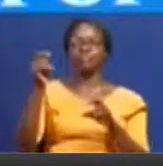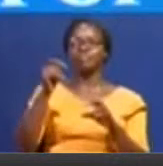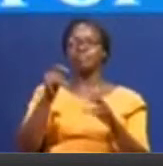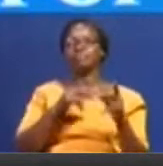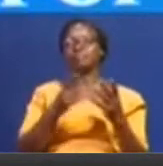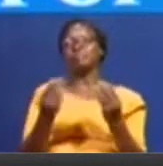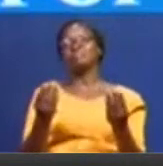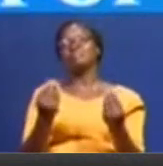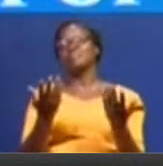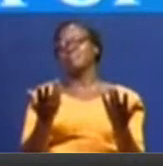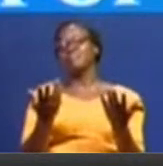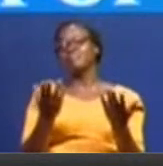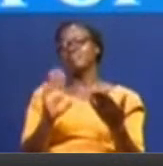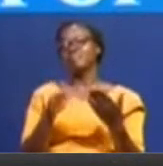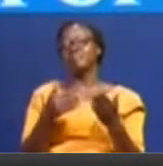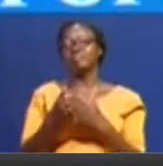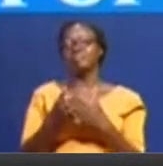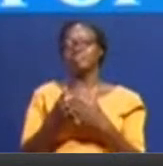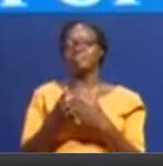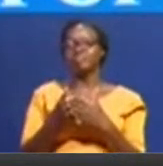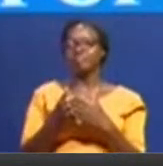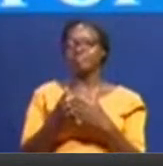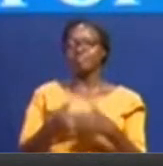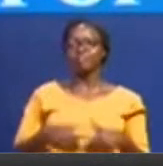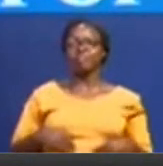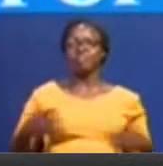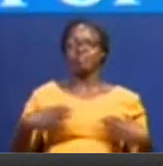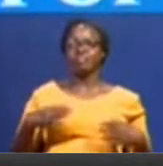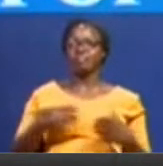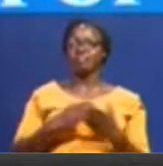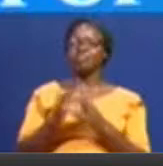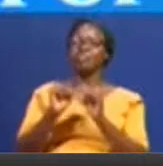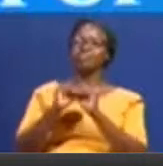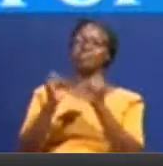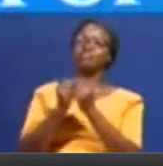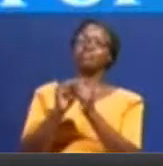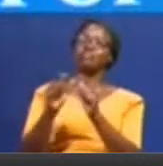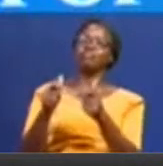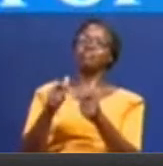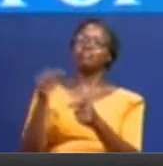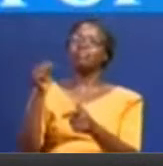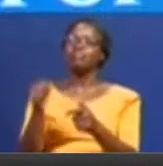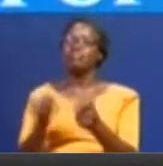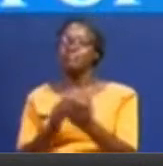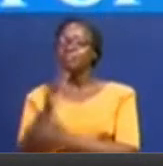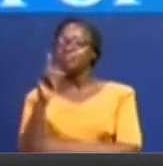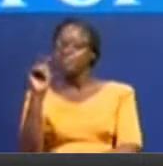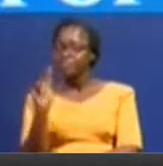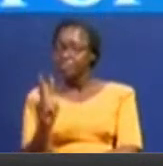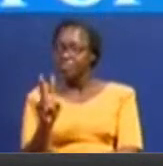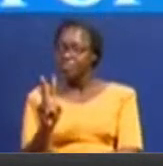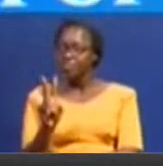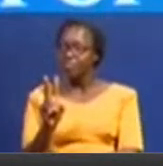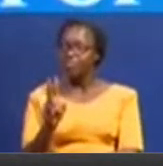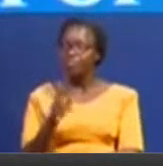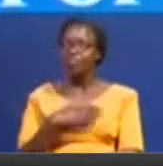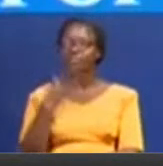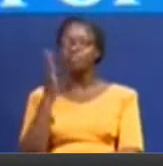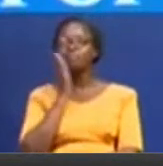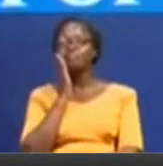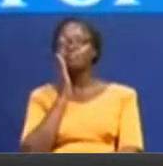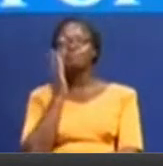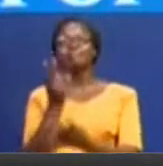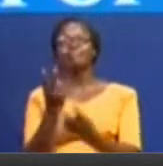very easy. You can reach our young people through social media, the elderly through the TV. My mother